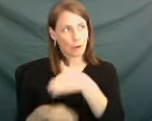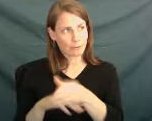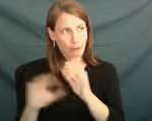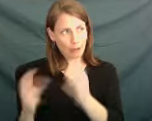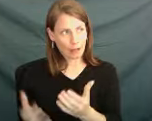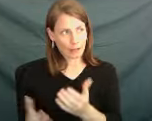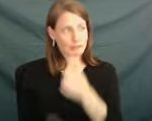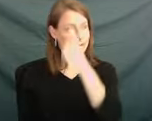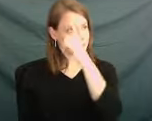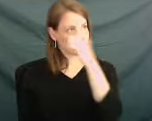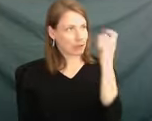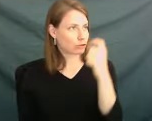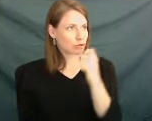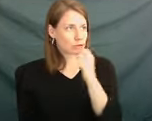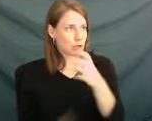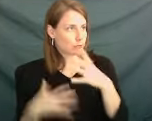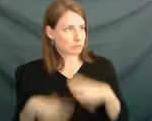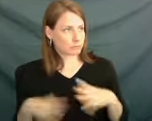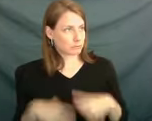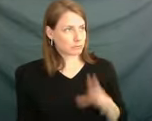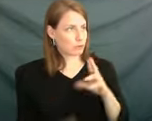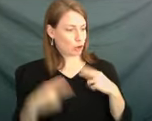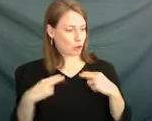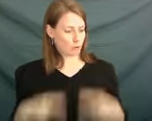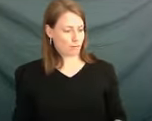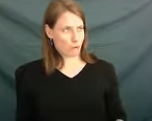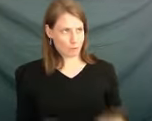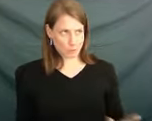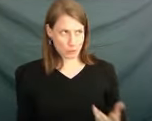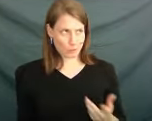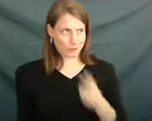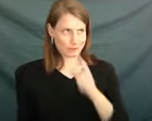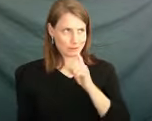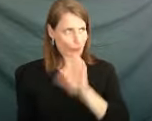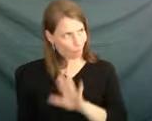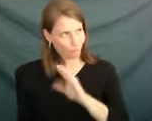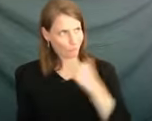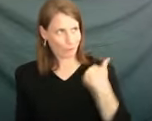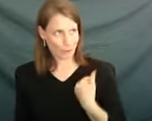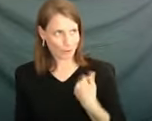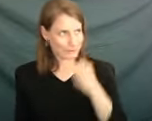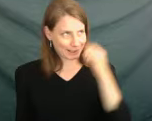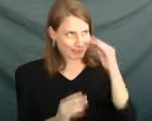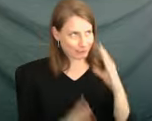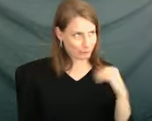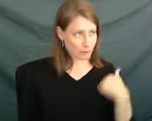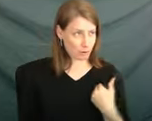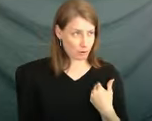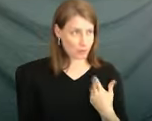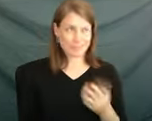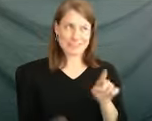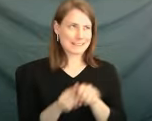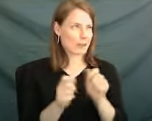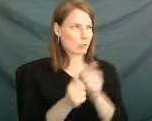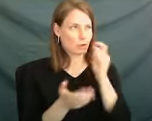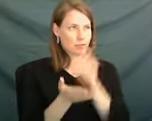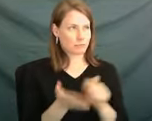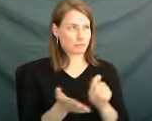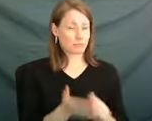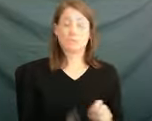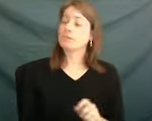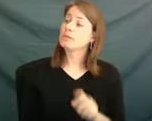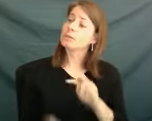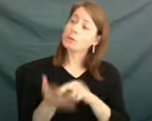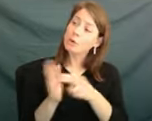they've forgotten their pen. Okay. So an independent learner can account for themselves? Yeah. Is that right? I would say so, yeah. Okay. Is